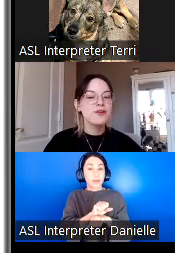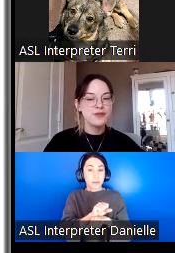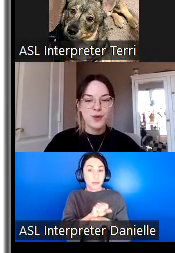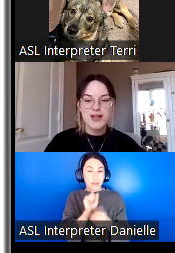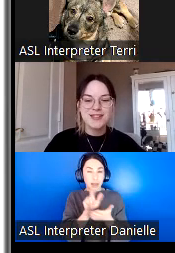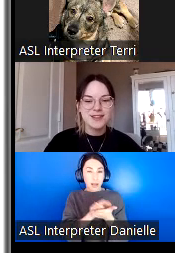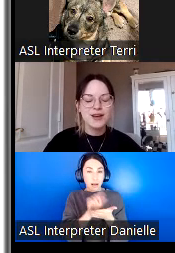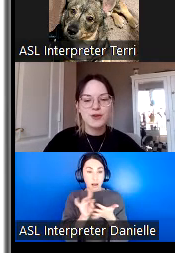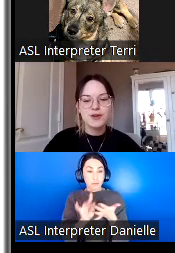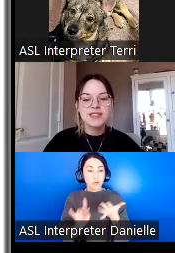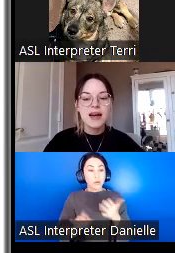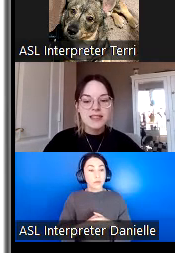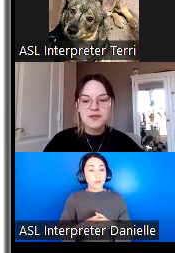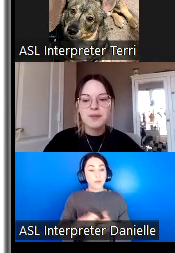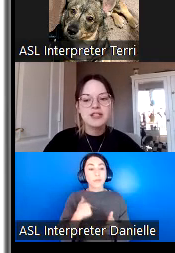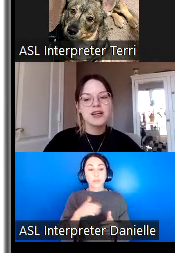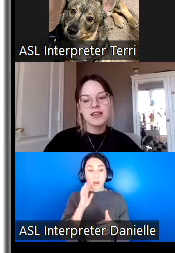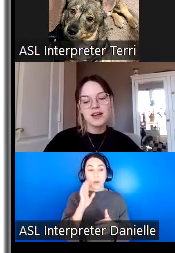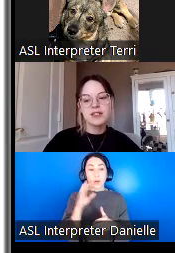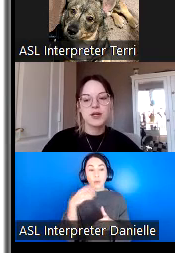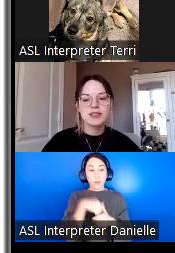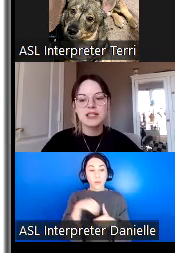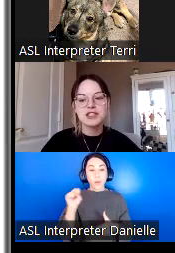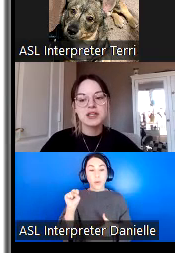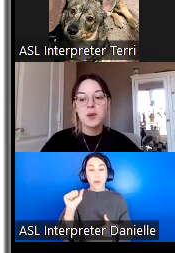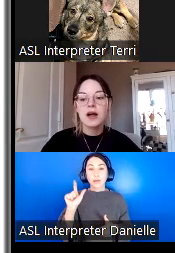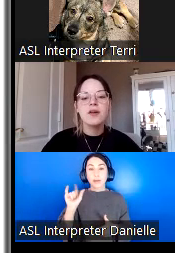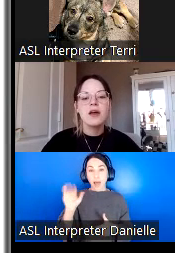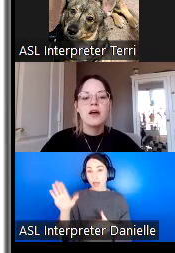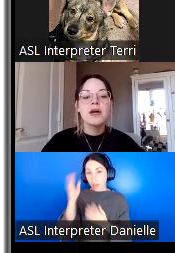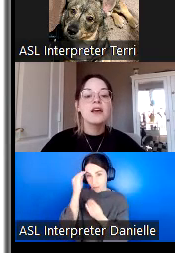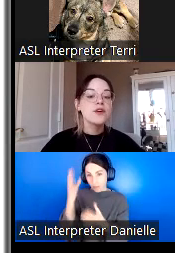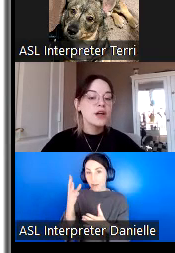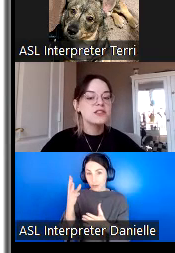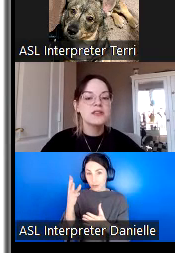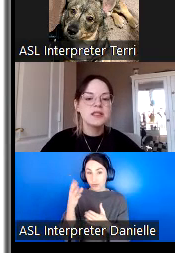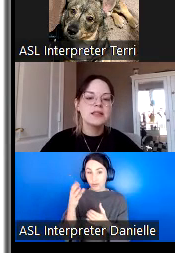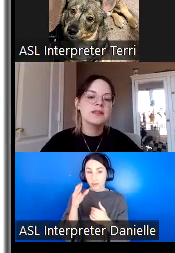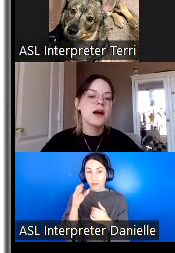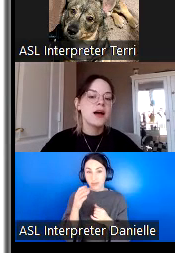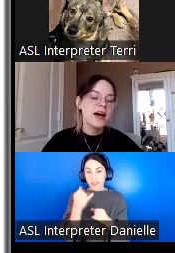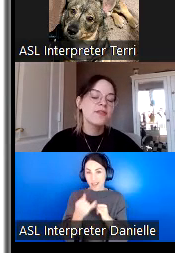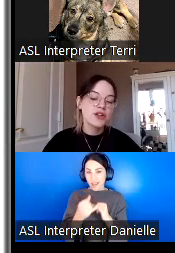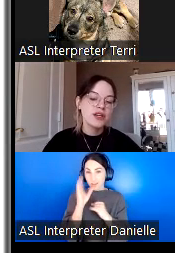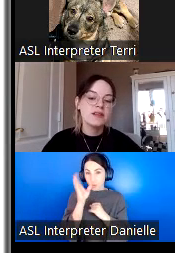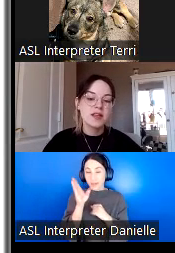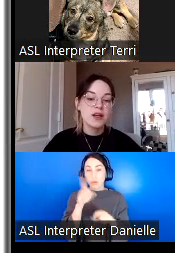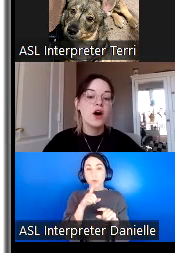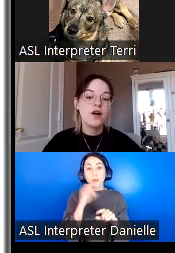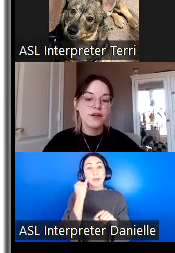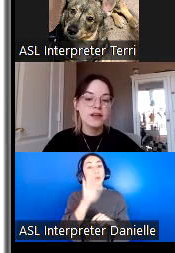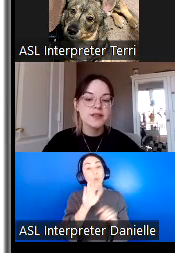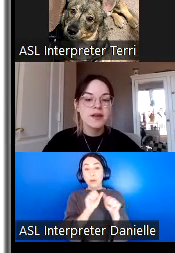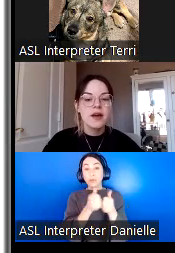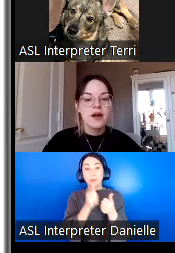I will, of course, include Sally's information at the end of this presentation as well, But if your agency does not have attorneys